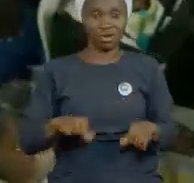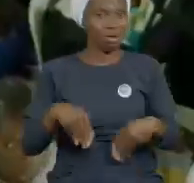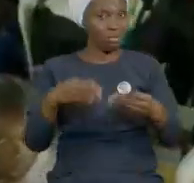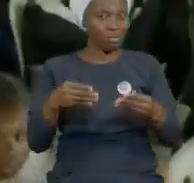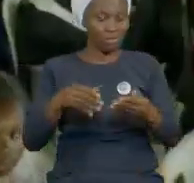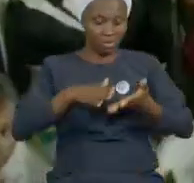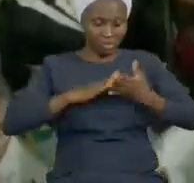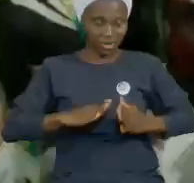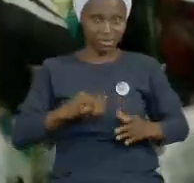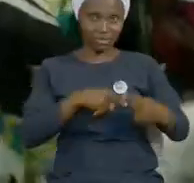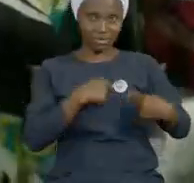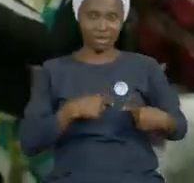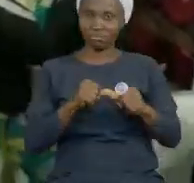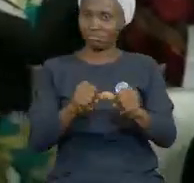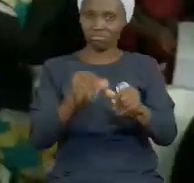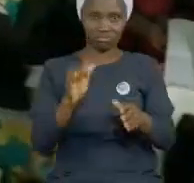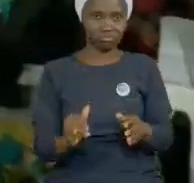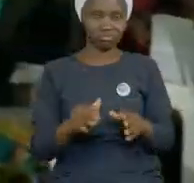permanently.